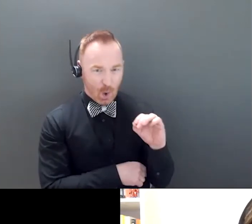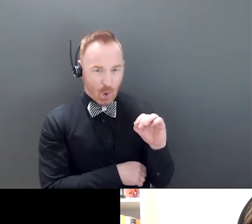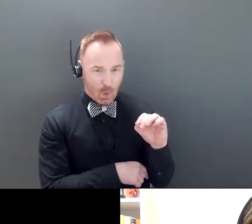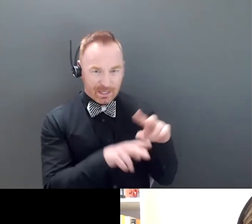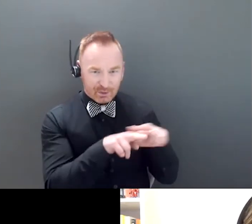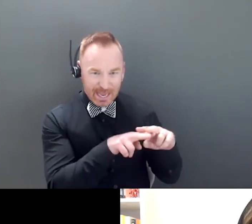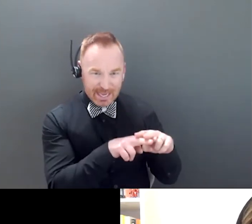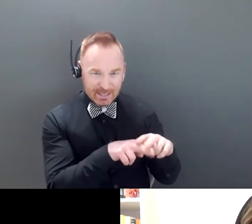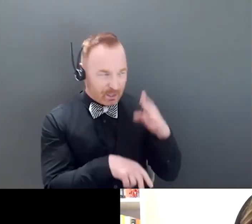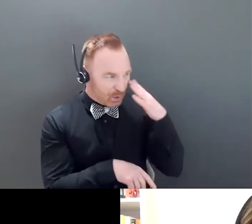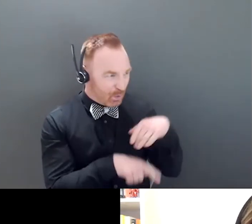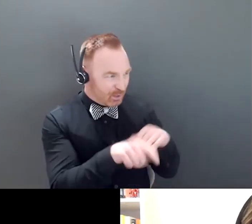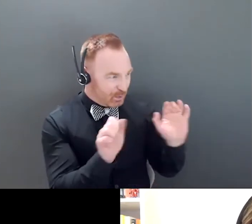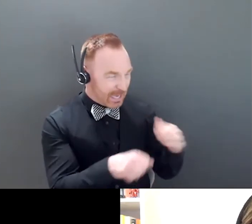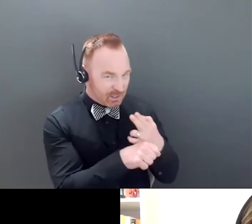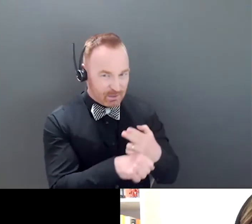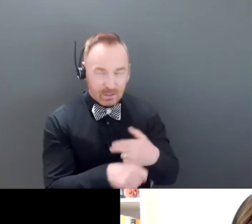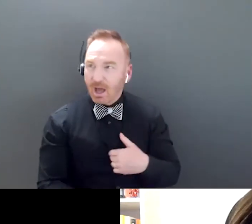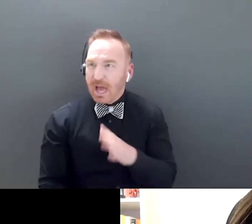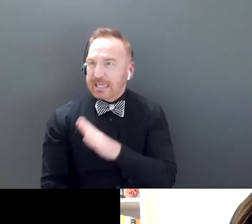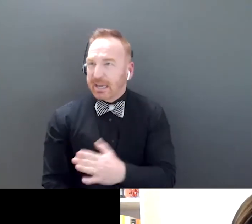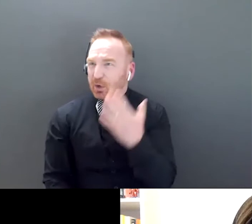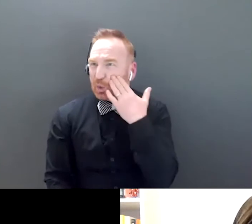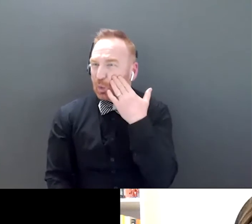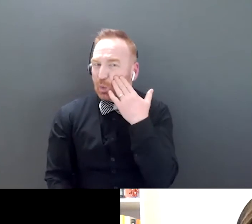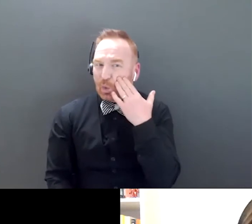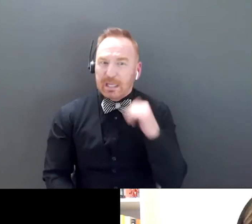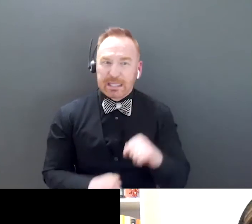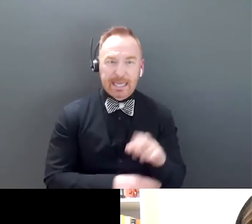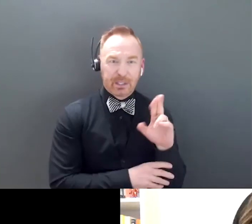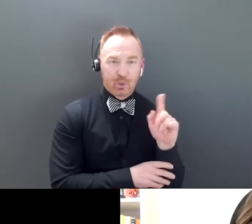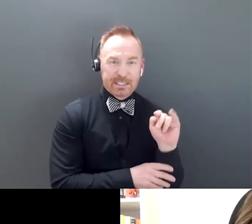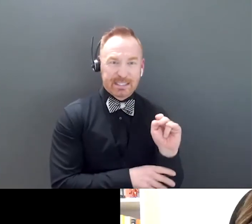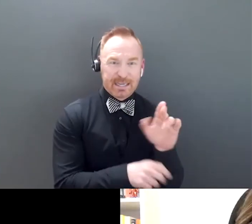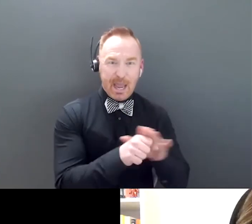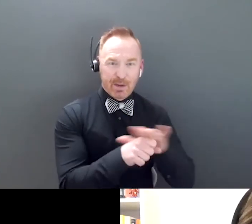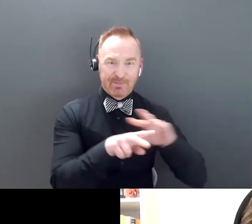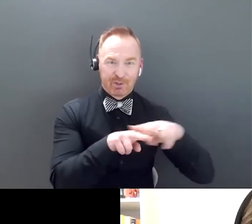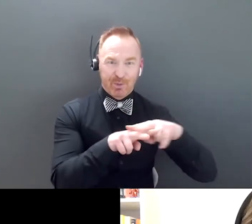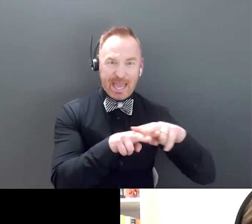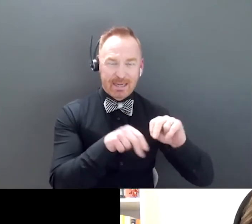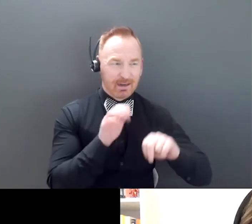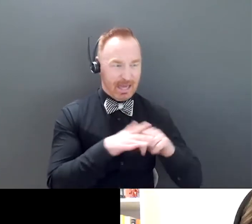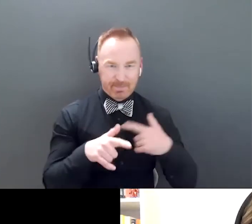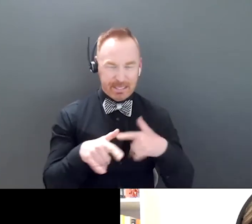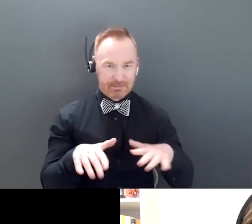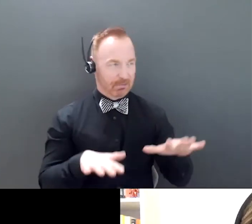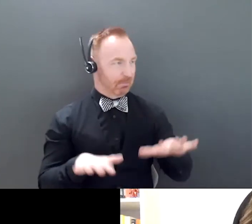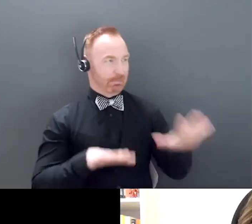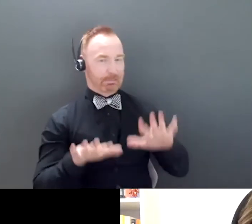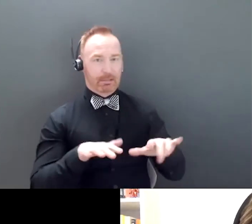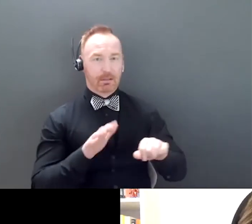no. How would I even navigate Union Station? And so like, and that's like and she did that when I handed